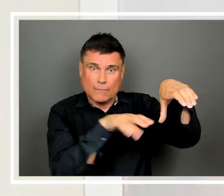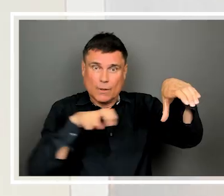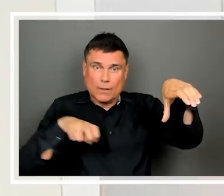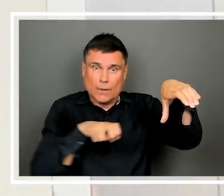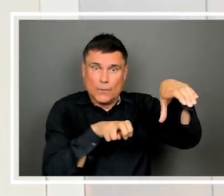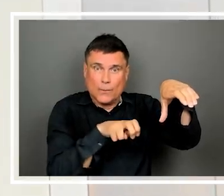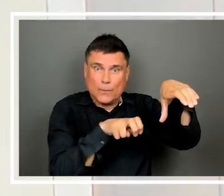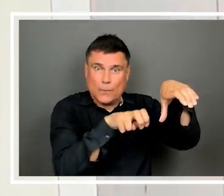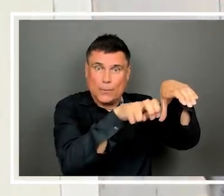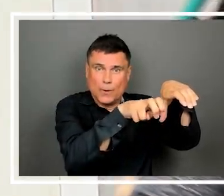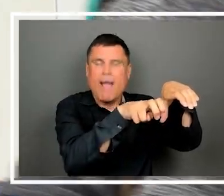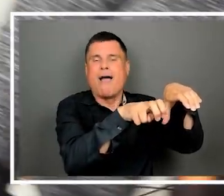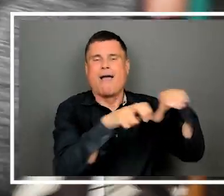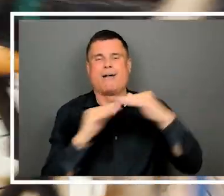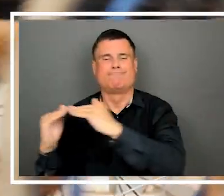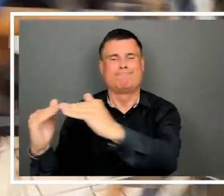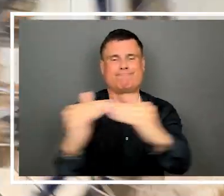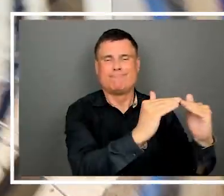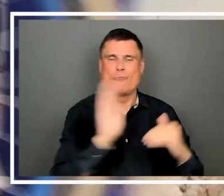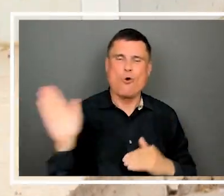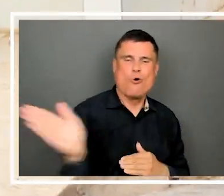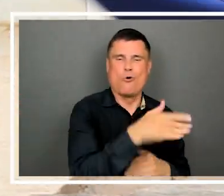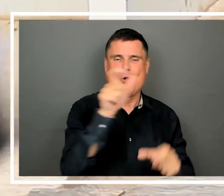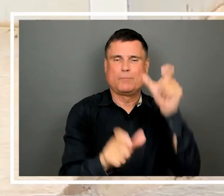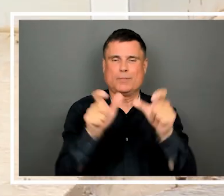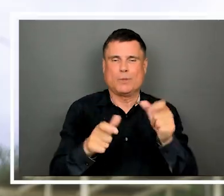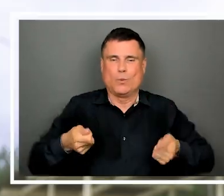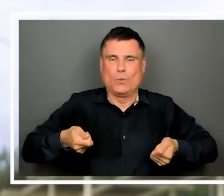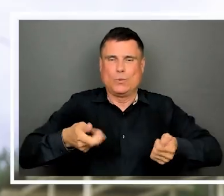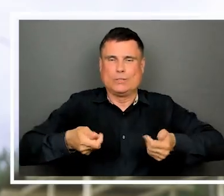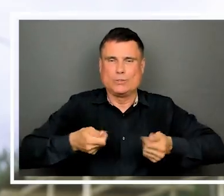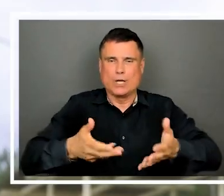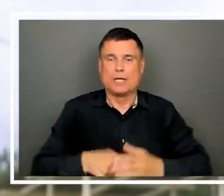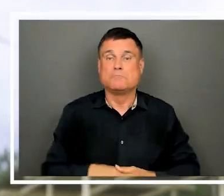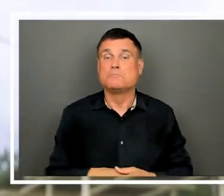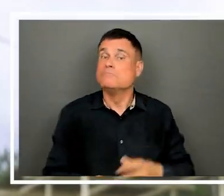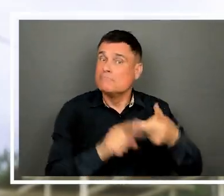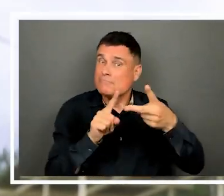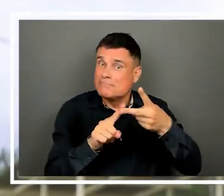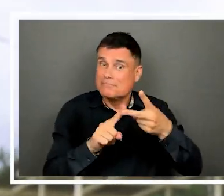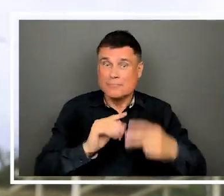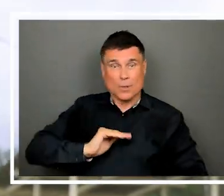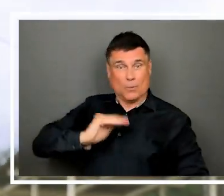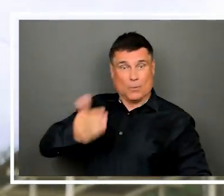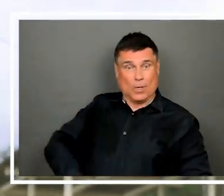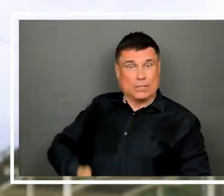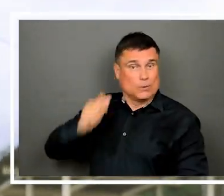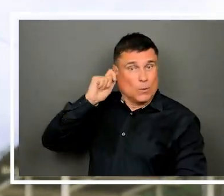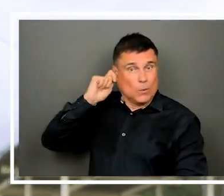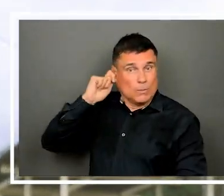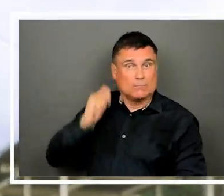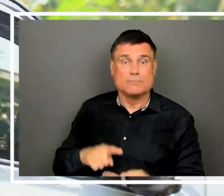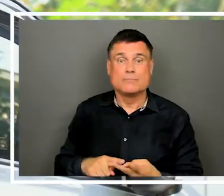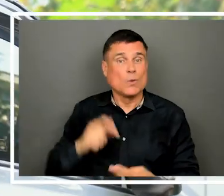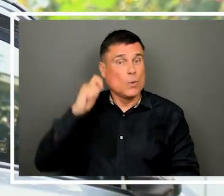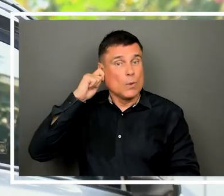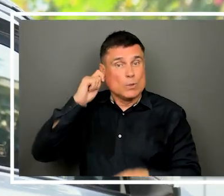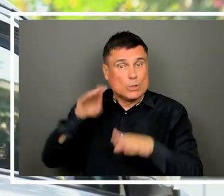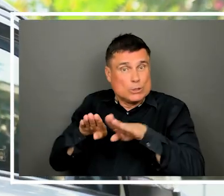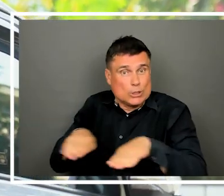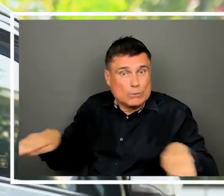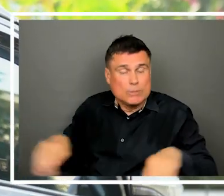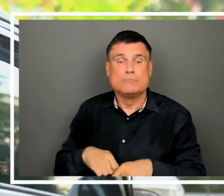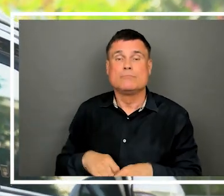ramps, this would make life easier for people who use wheelchairs and also for pregnant women, mothers with children,